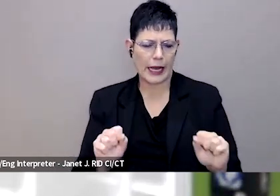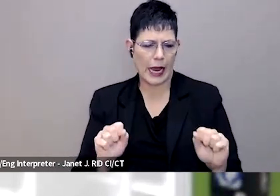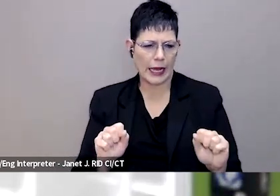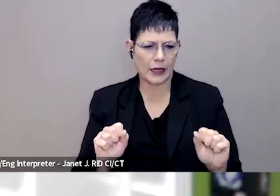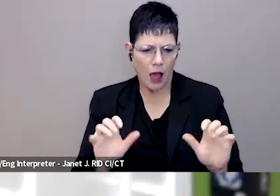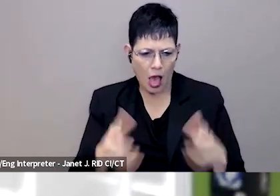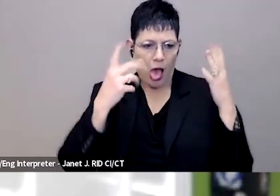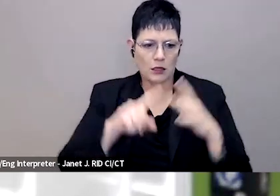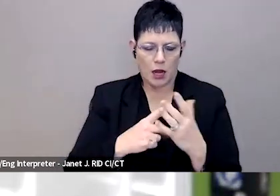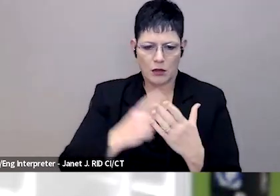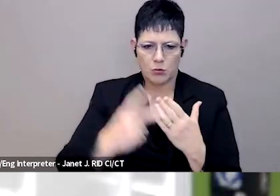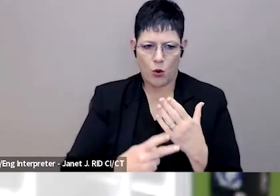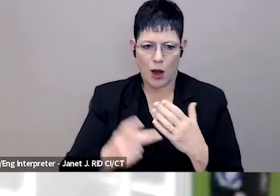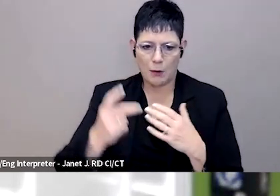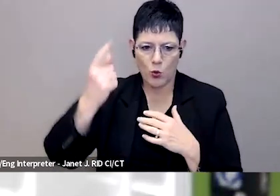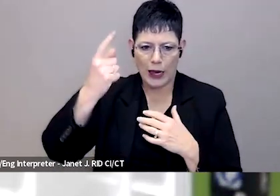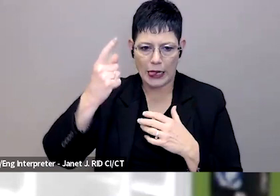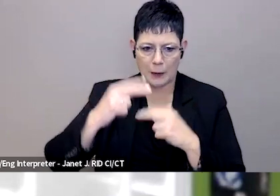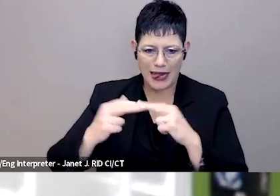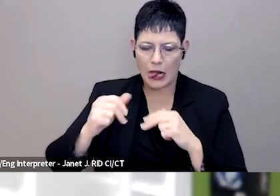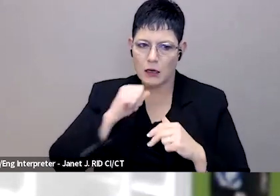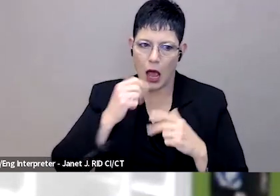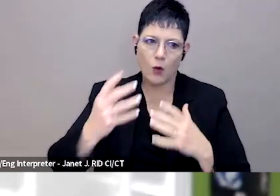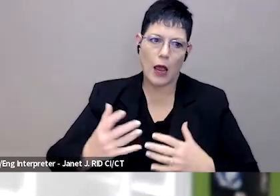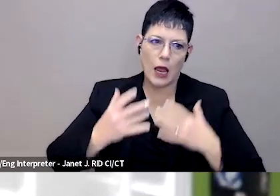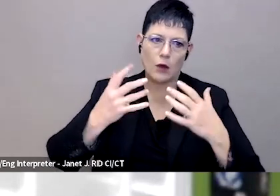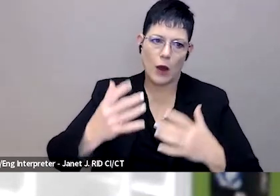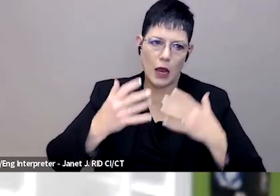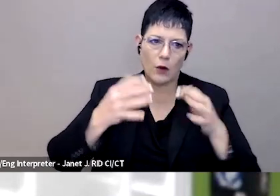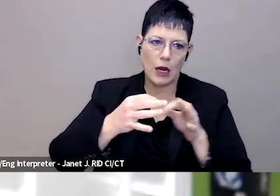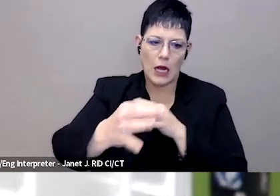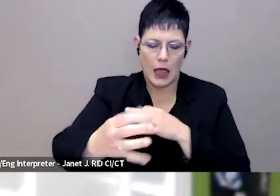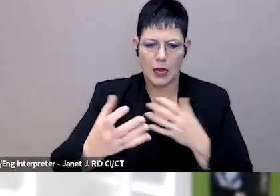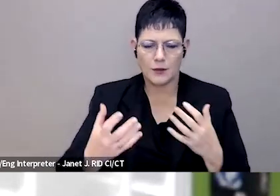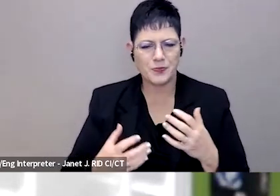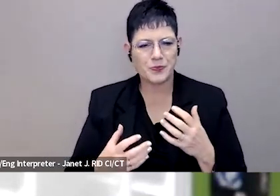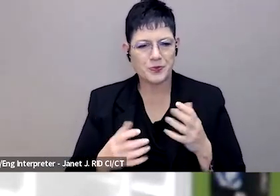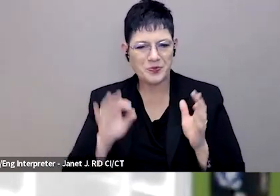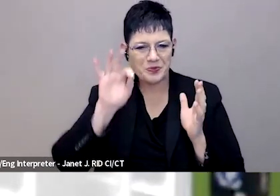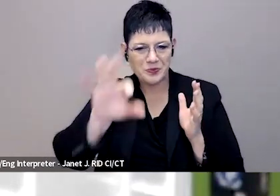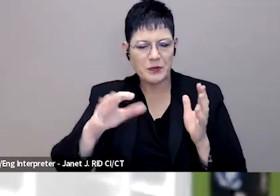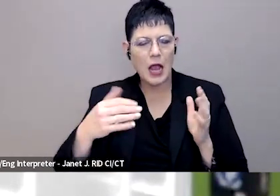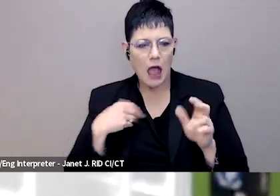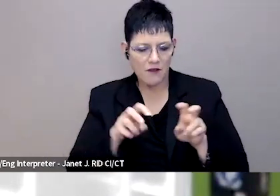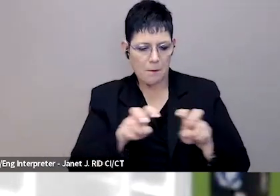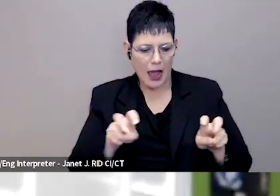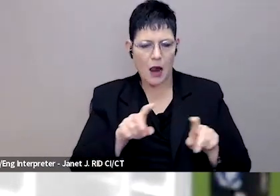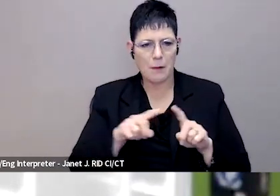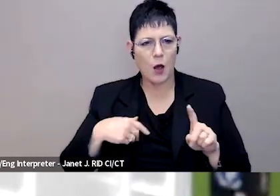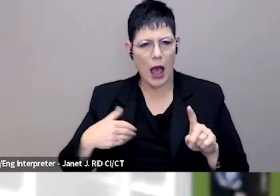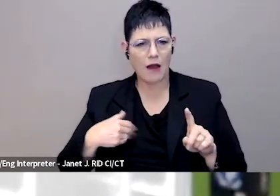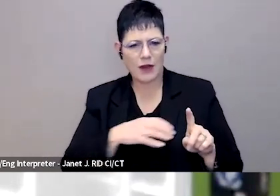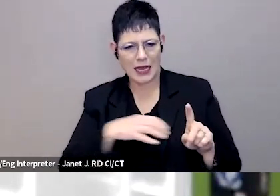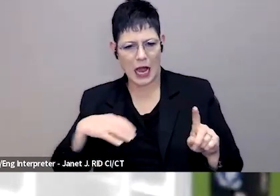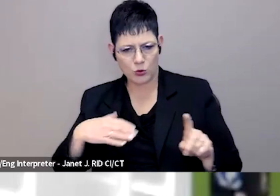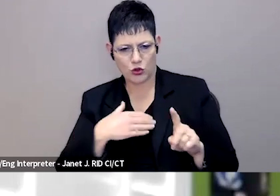more open and available. So I don't know, I throw that out to any of the panelists. This is, we've got the panelists, but also the other council members. I mean, please